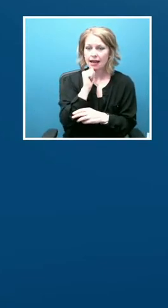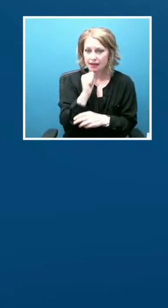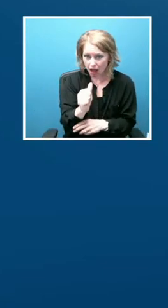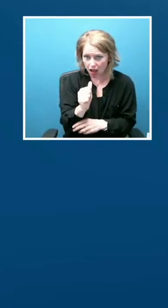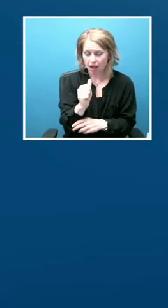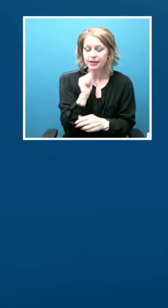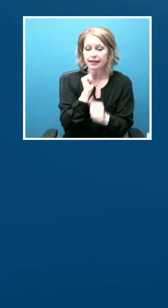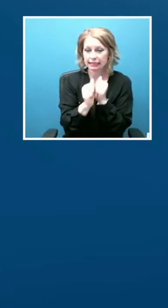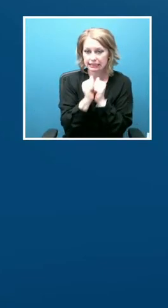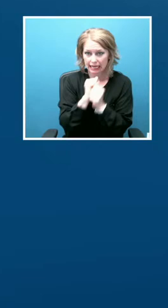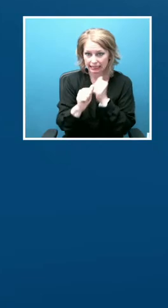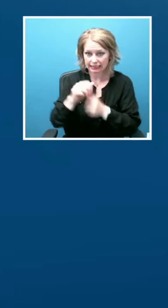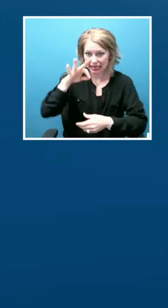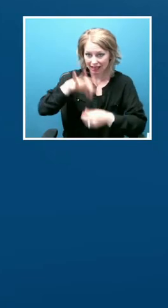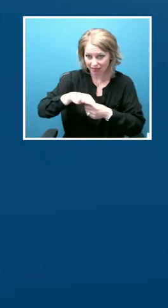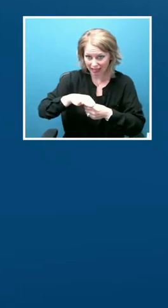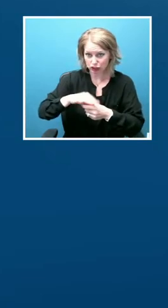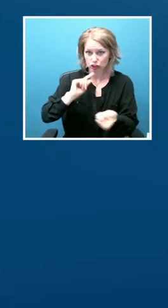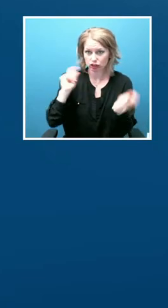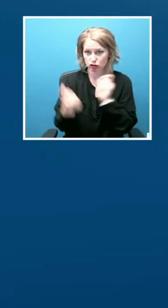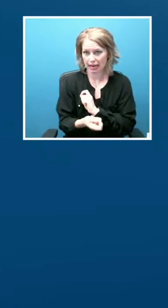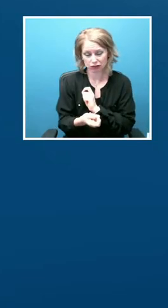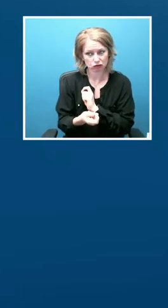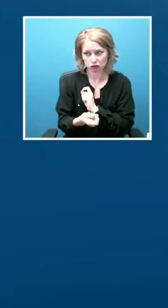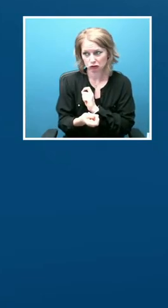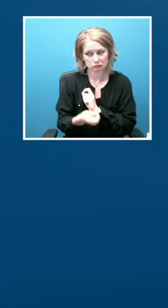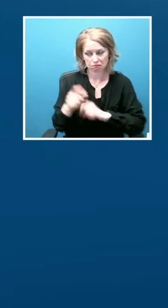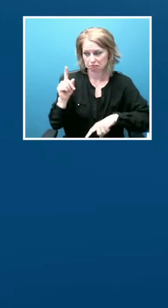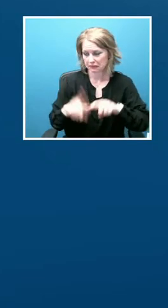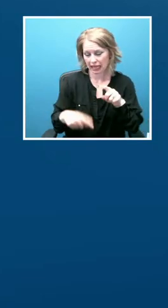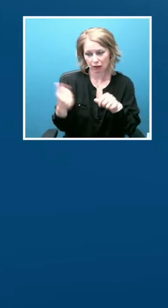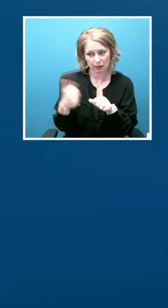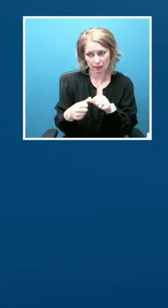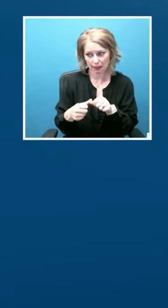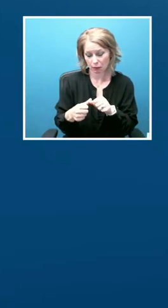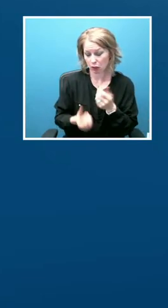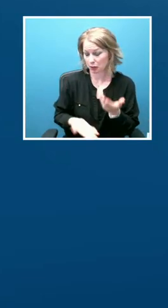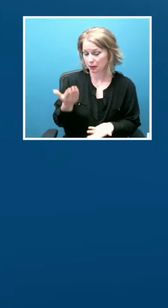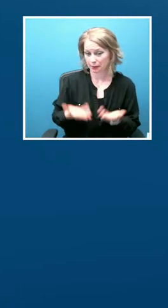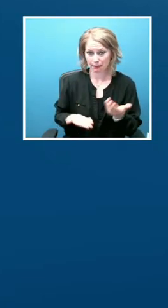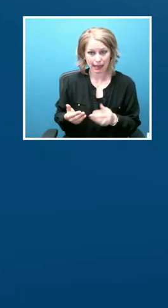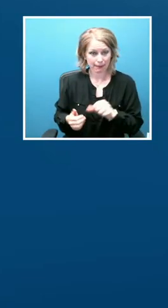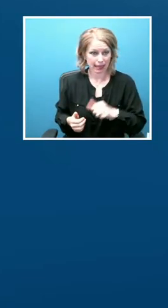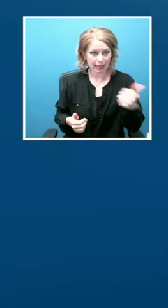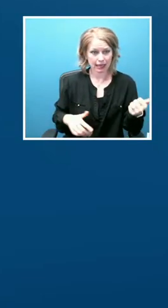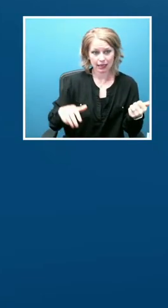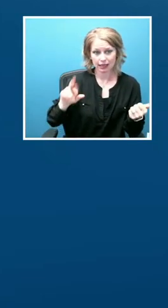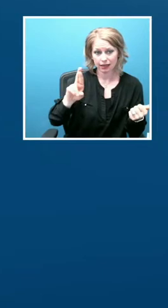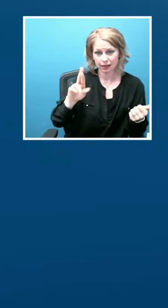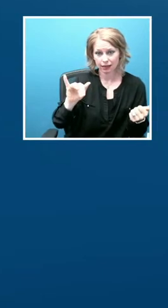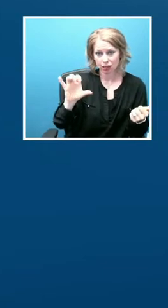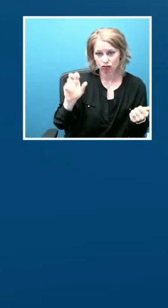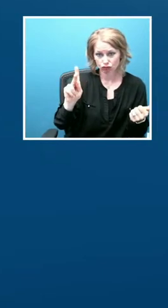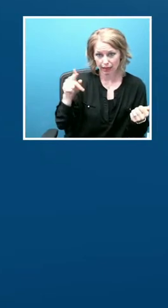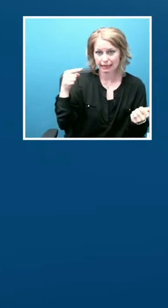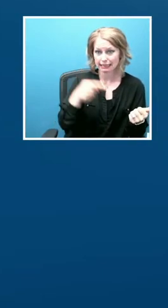You know, Patrice and Rick Boylan can correct me, because Rick Boylan was there when I got there, so he right.